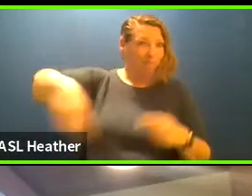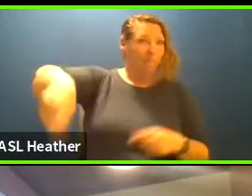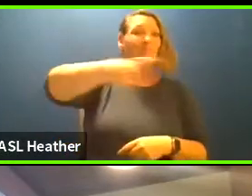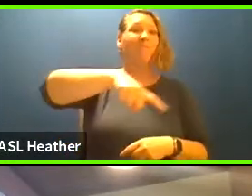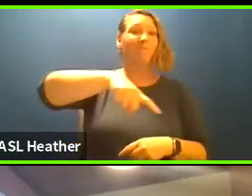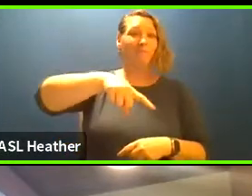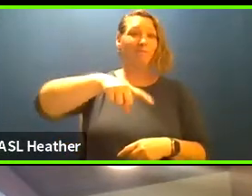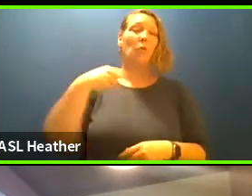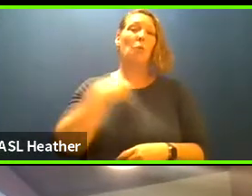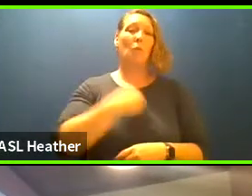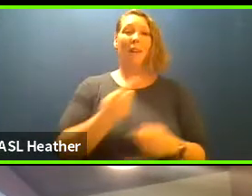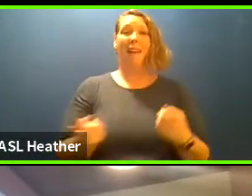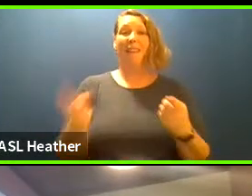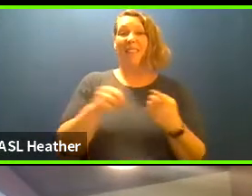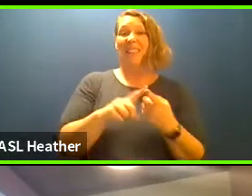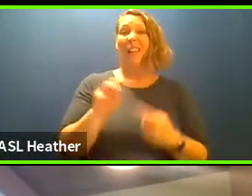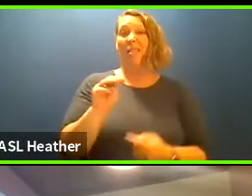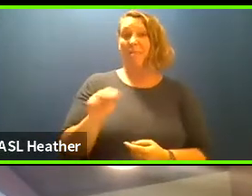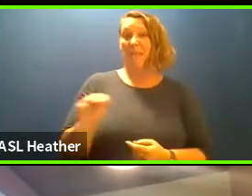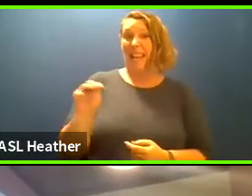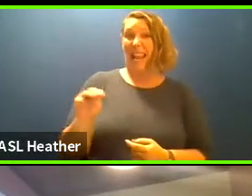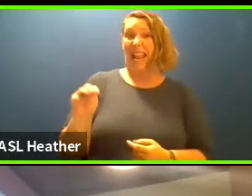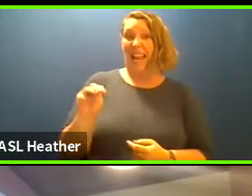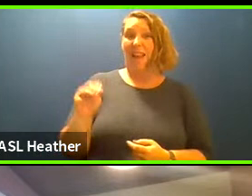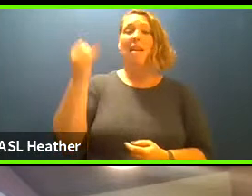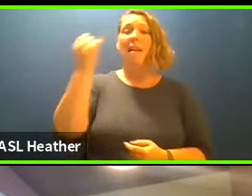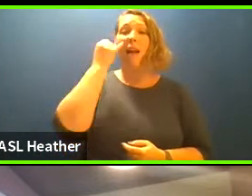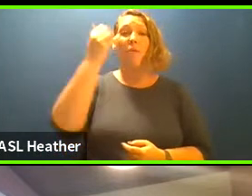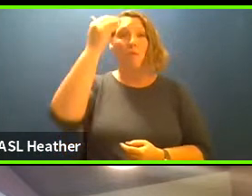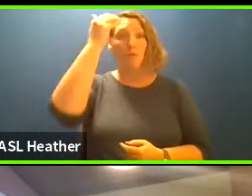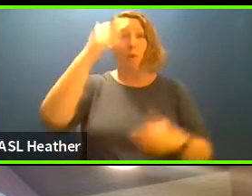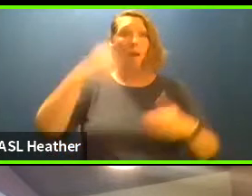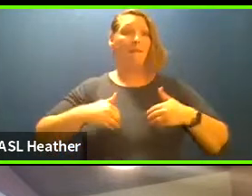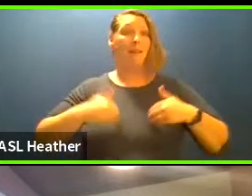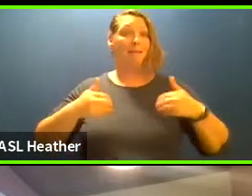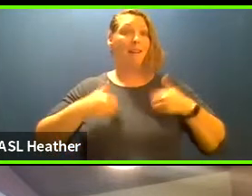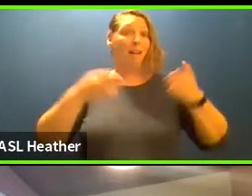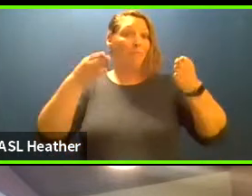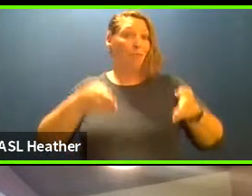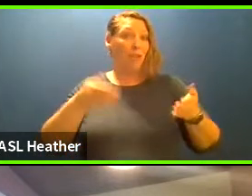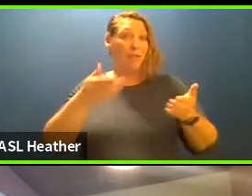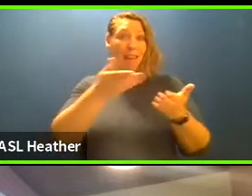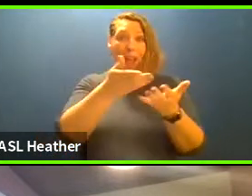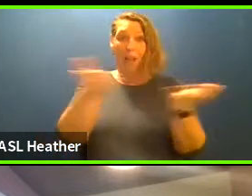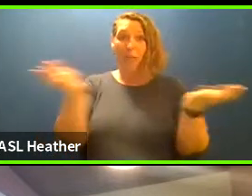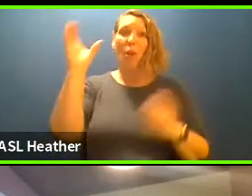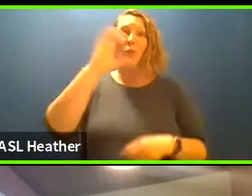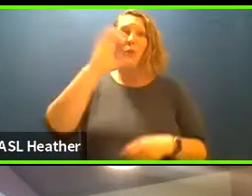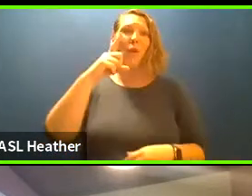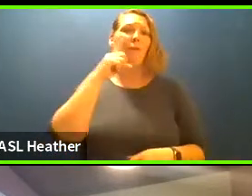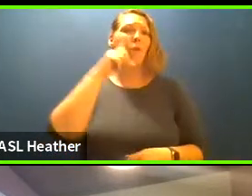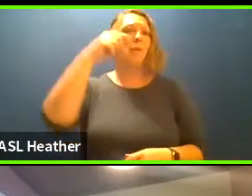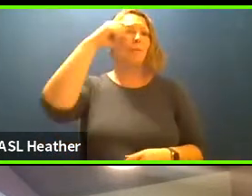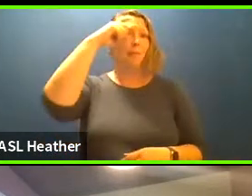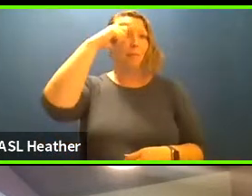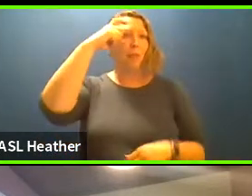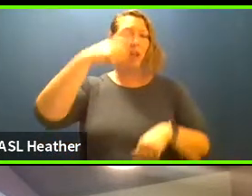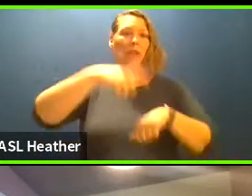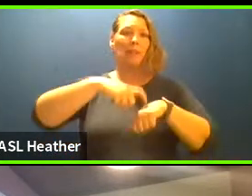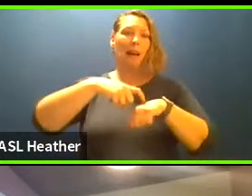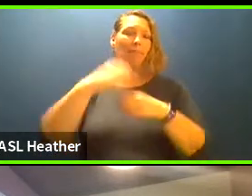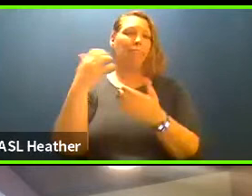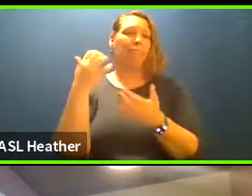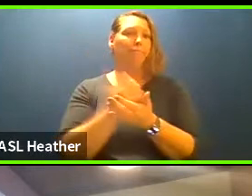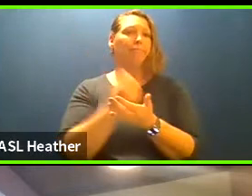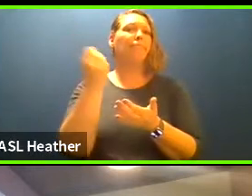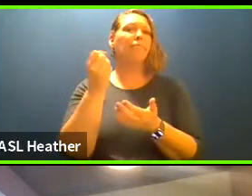You have until Monday. If you know of a young person out there who is looking for a summer opportunity, or